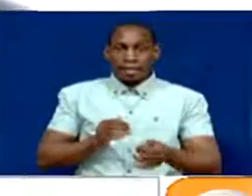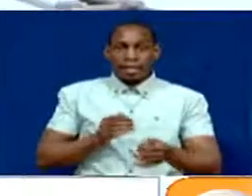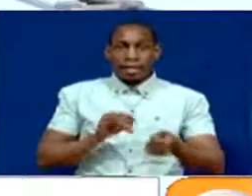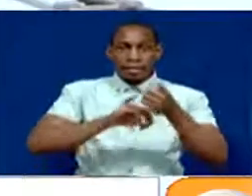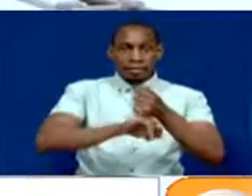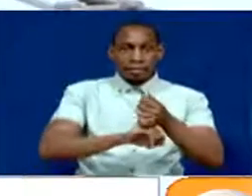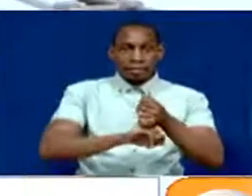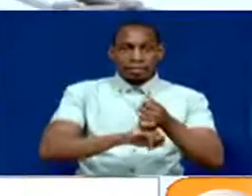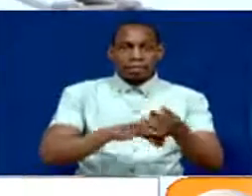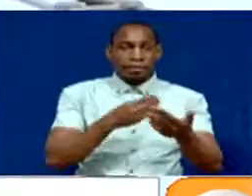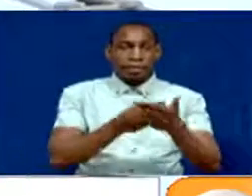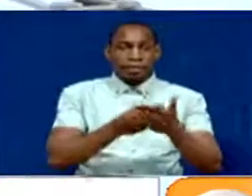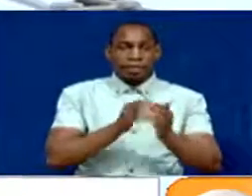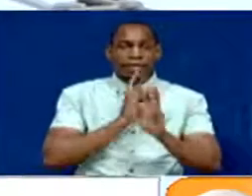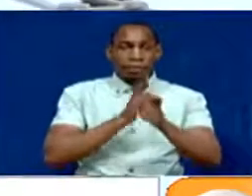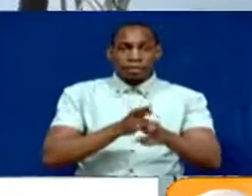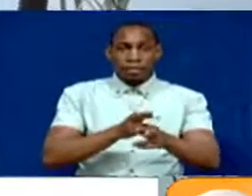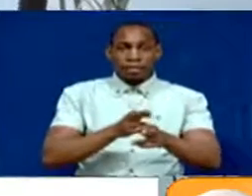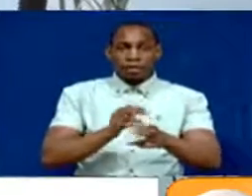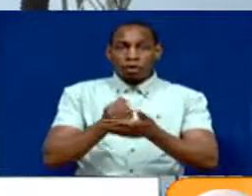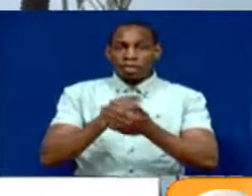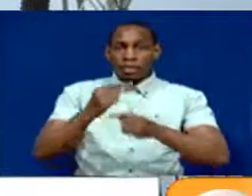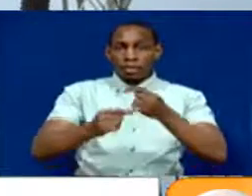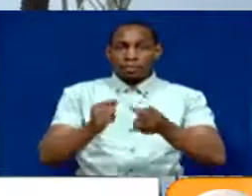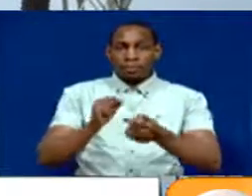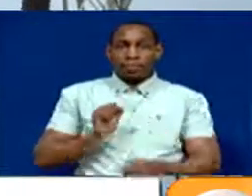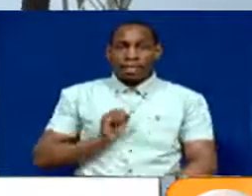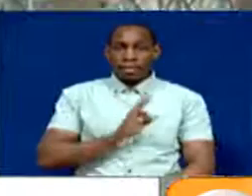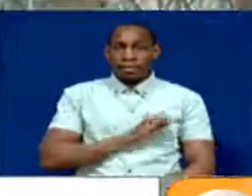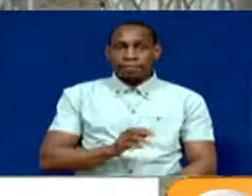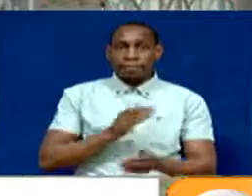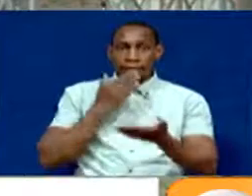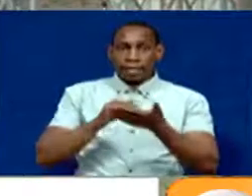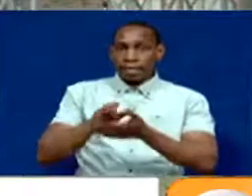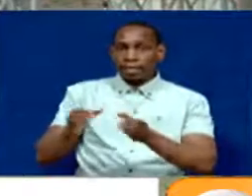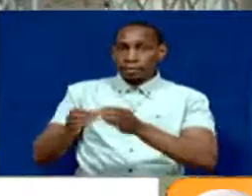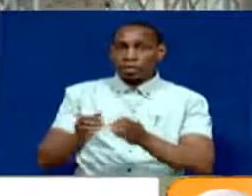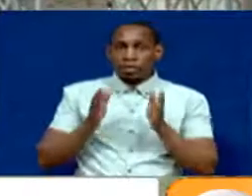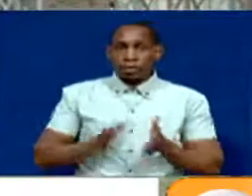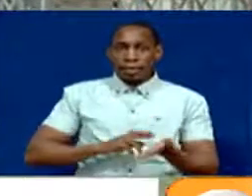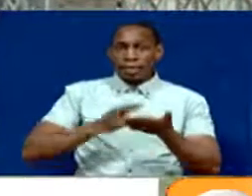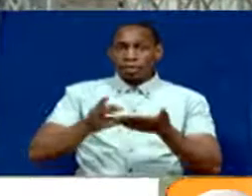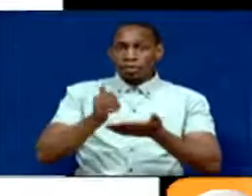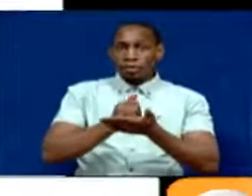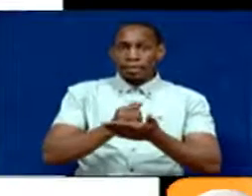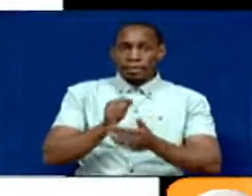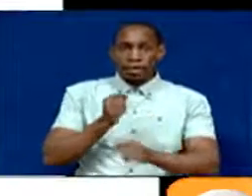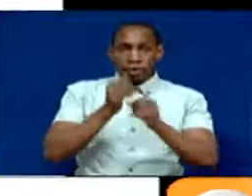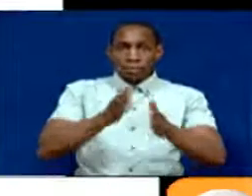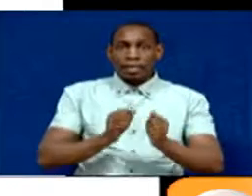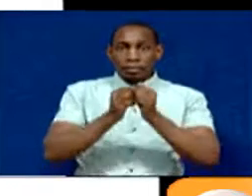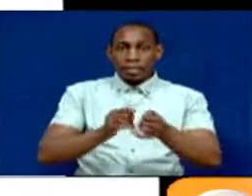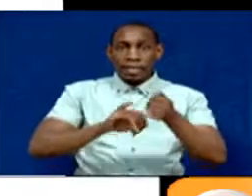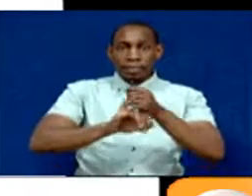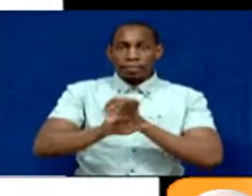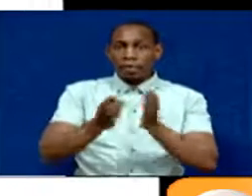spouses in an ongoing audit of its employees. According to a circular issued by the firm's human resource office, workers and their